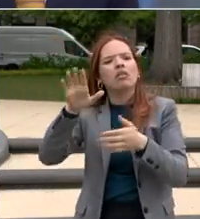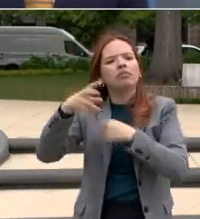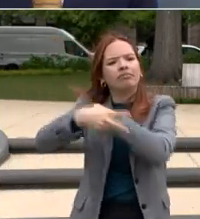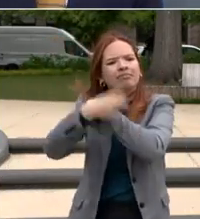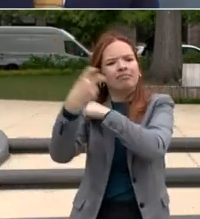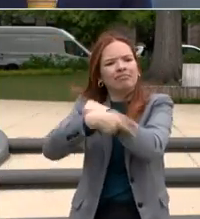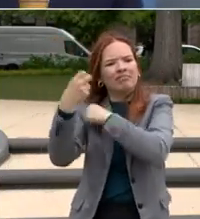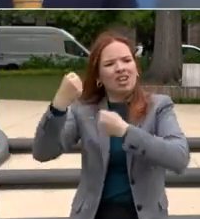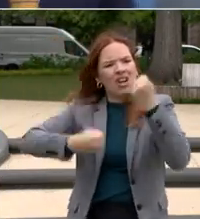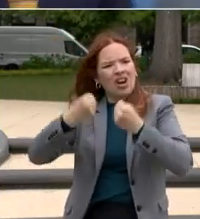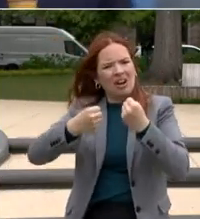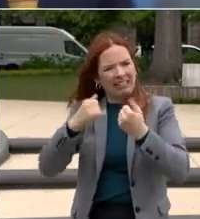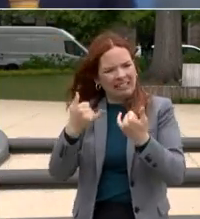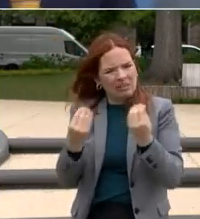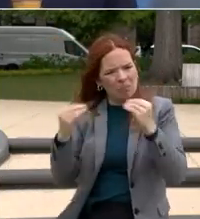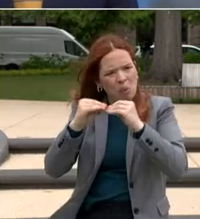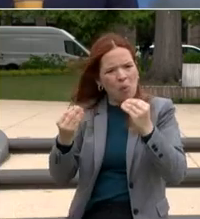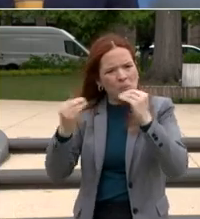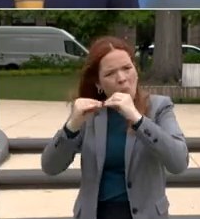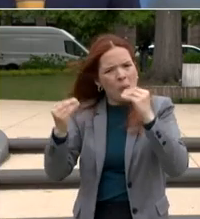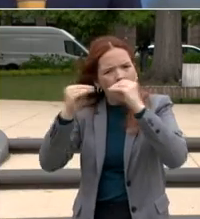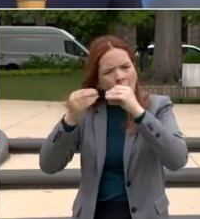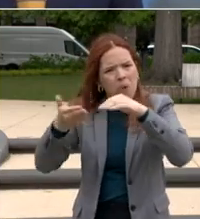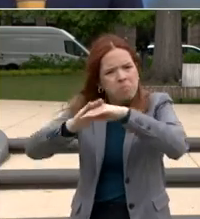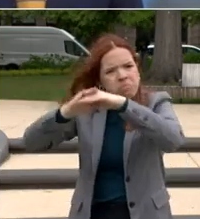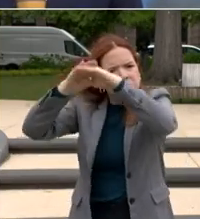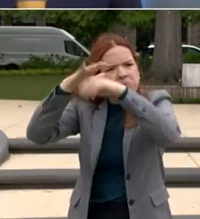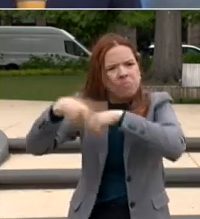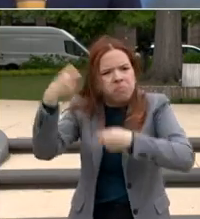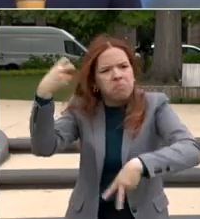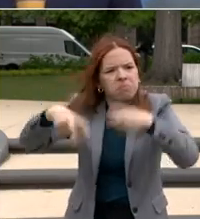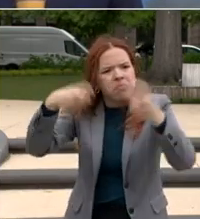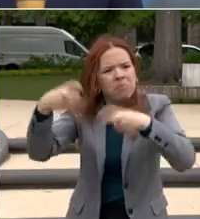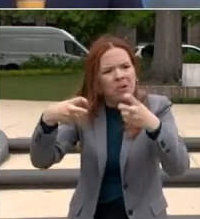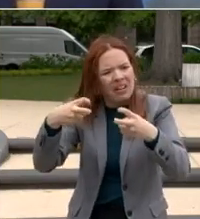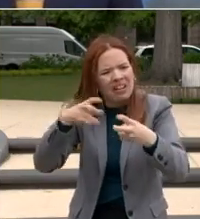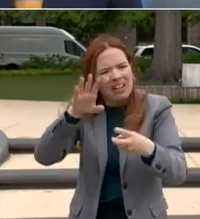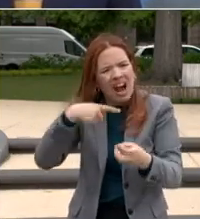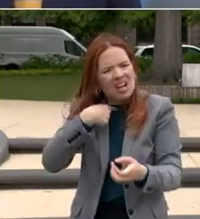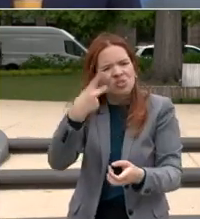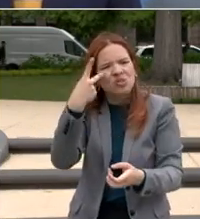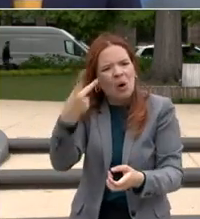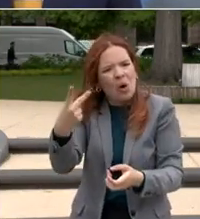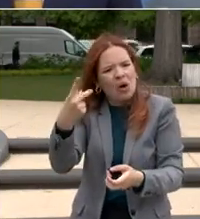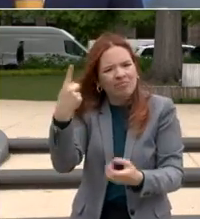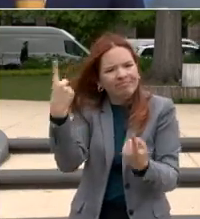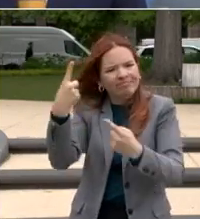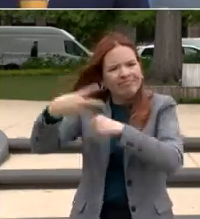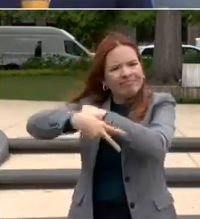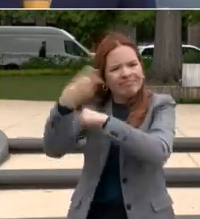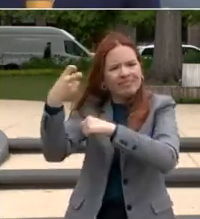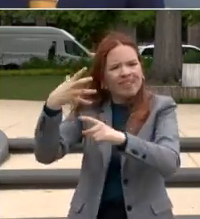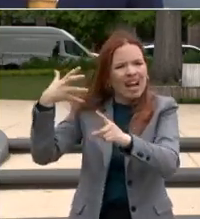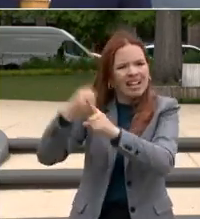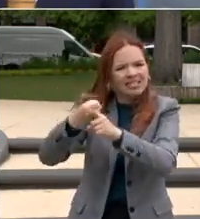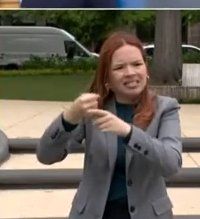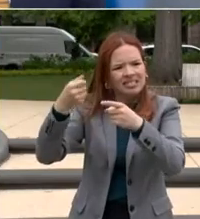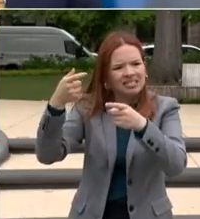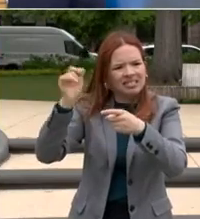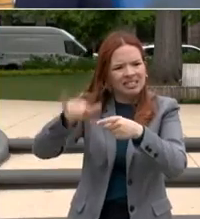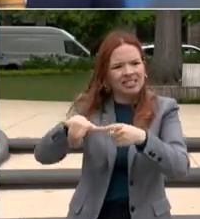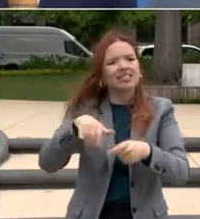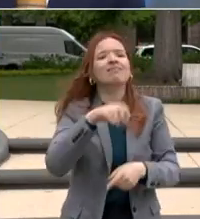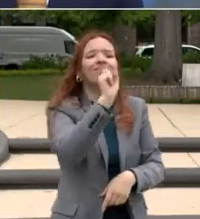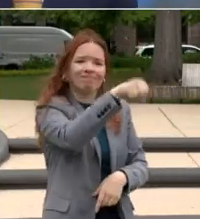it was last year. Even yesterday I saw in the scanner a gruesome carjacking attack. What is the plan there? The plan is to make sure